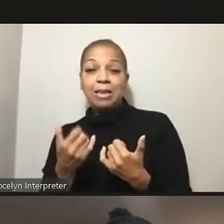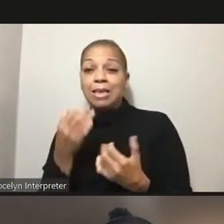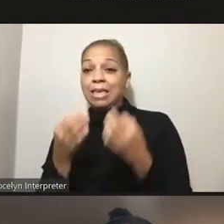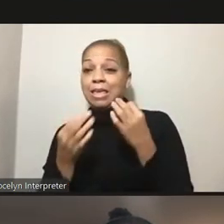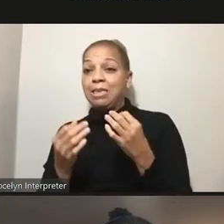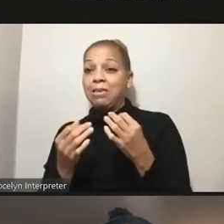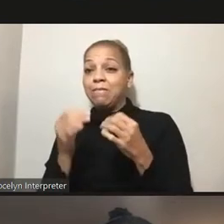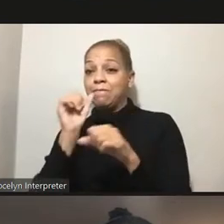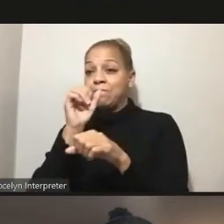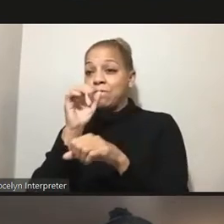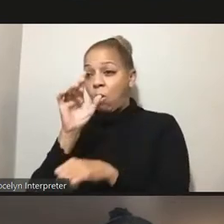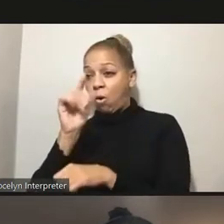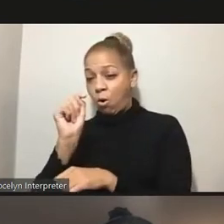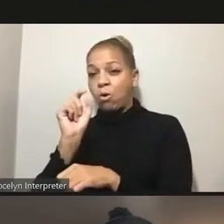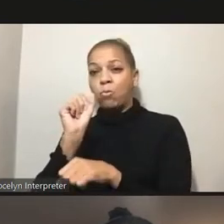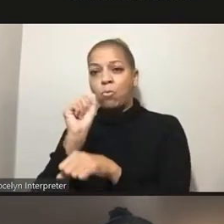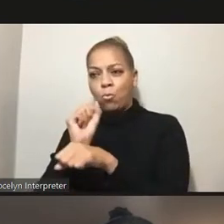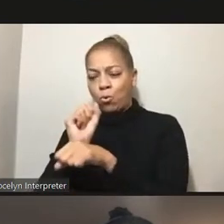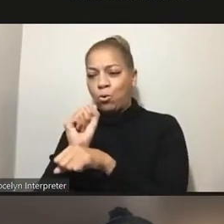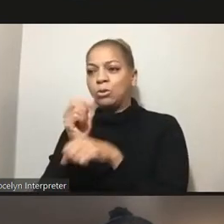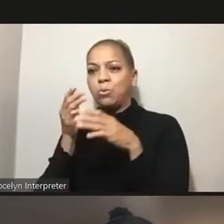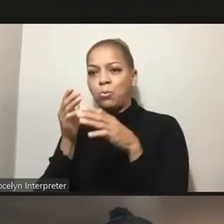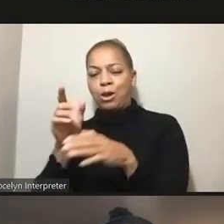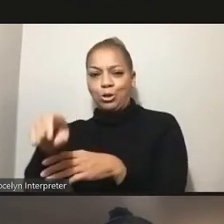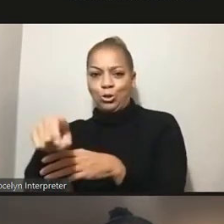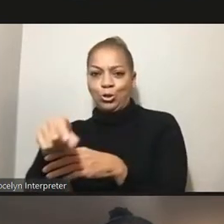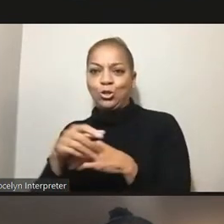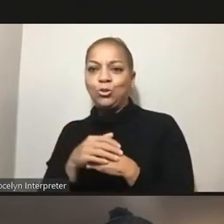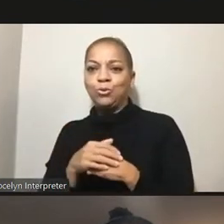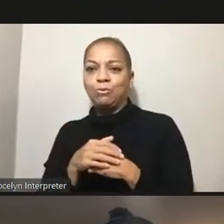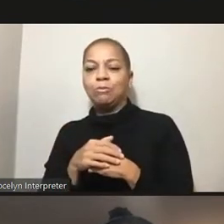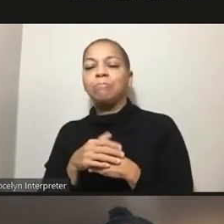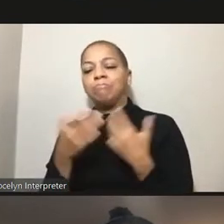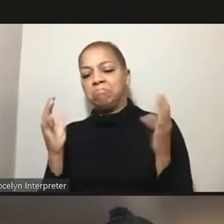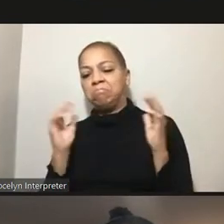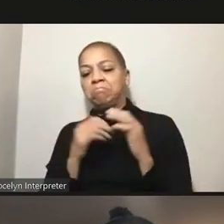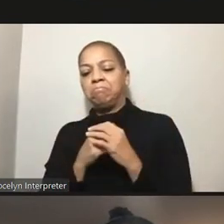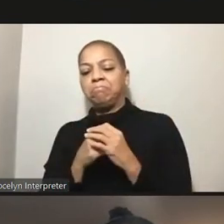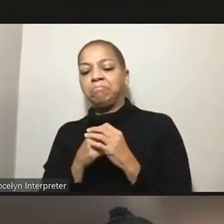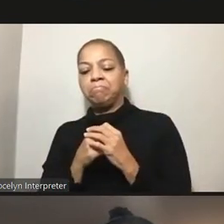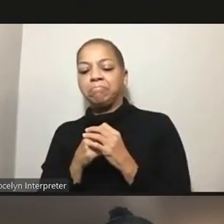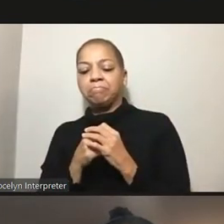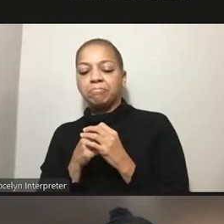art functions the way it should. I'll leave it there.